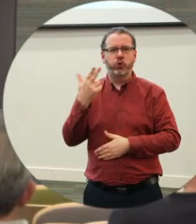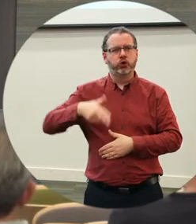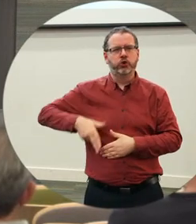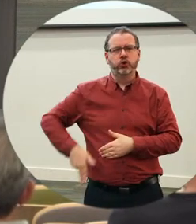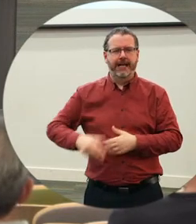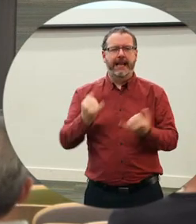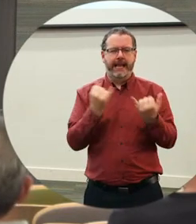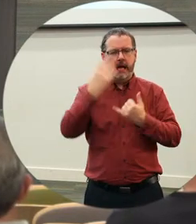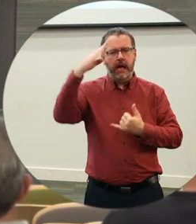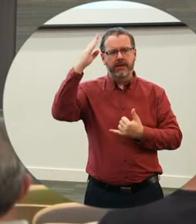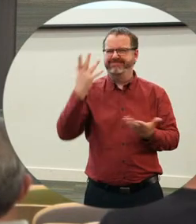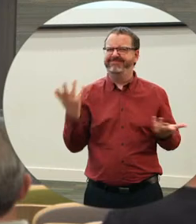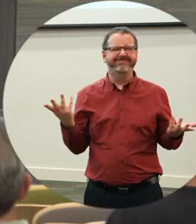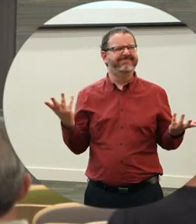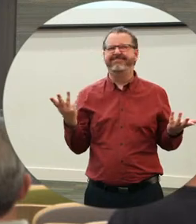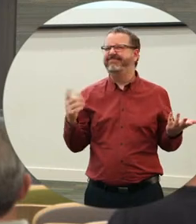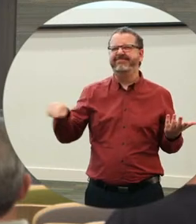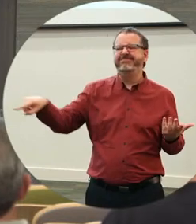To some degree,